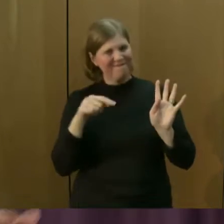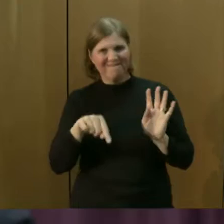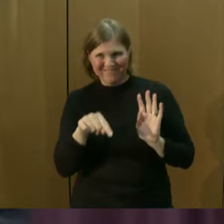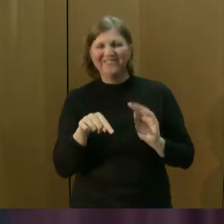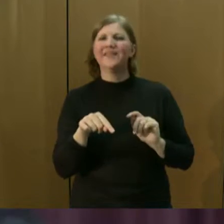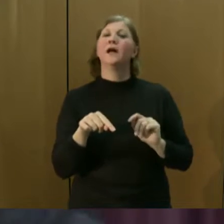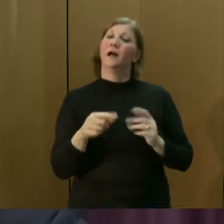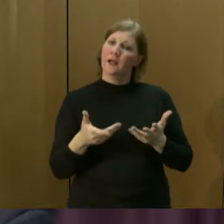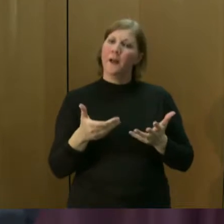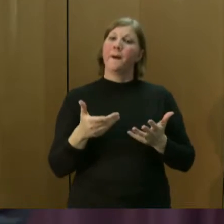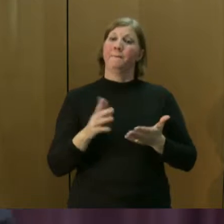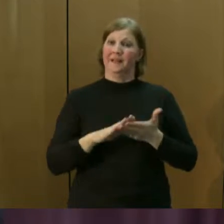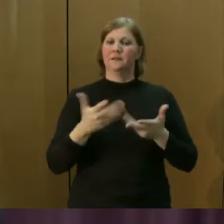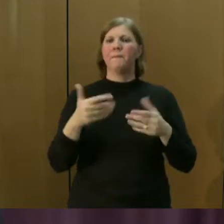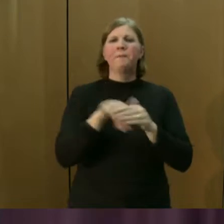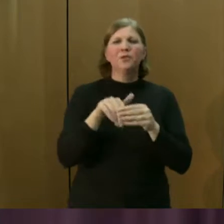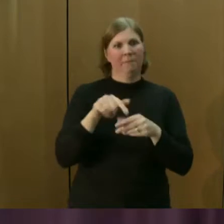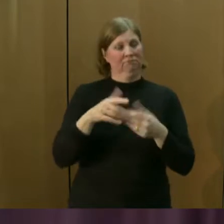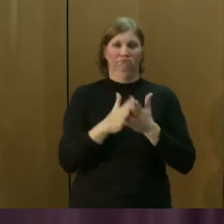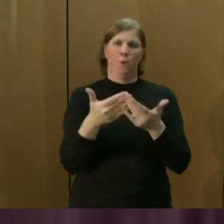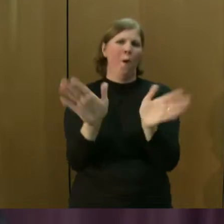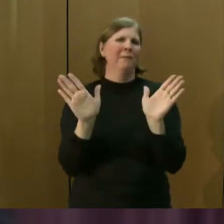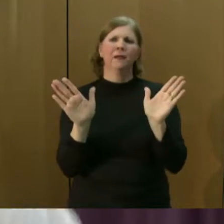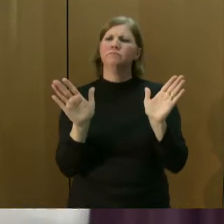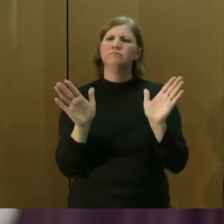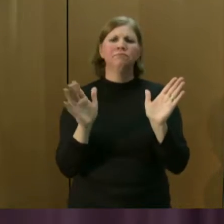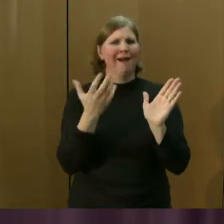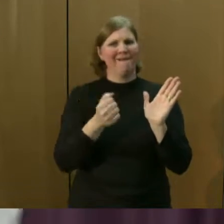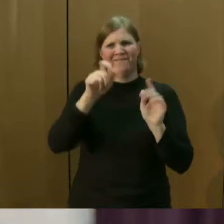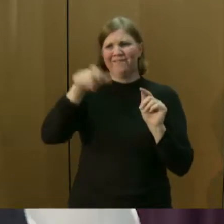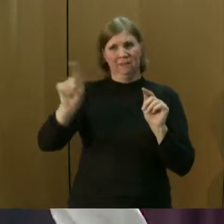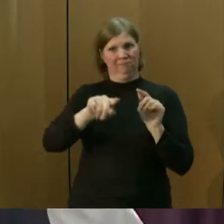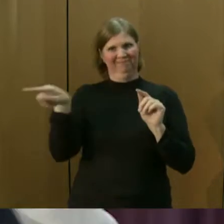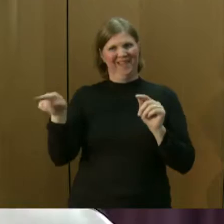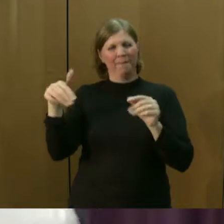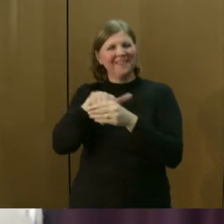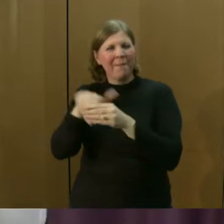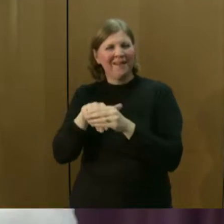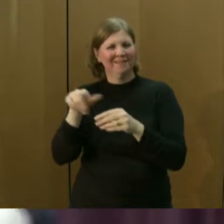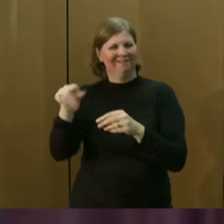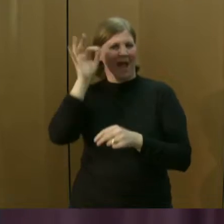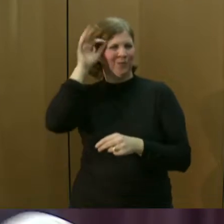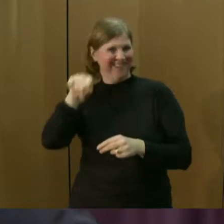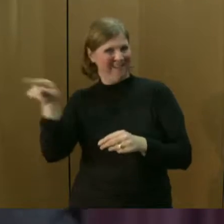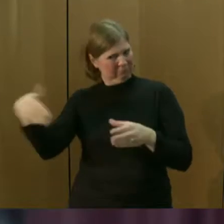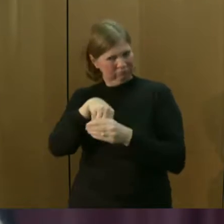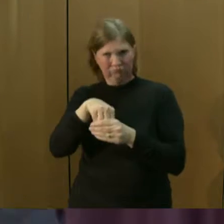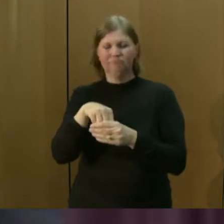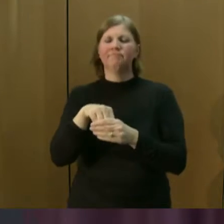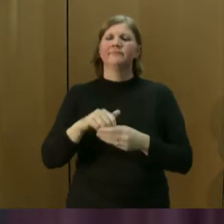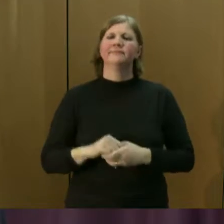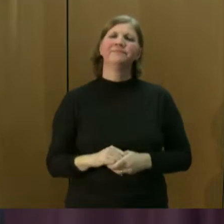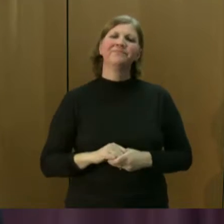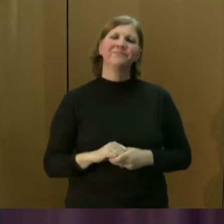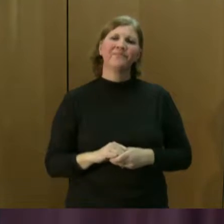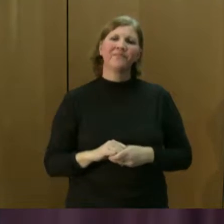we now have a participants' council, which sits kind of, I guess, in between participants and the board, and is a sounding block and sounding